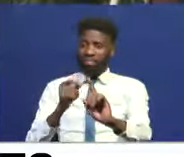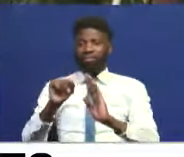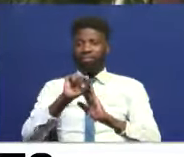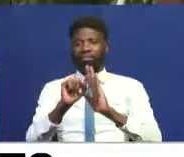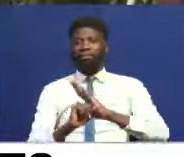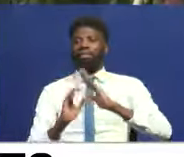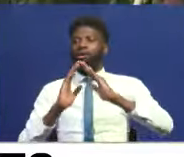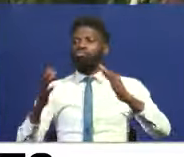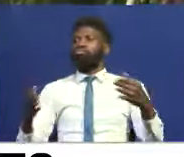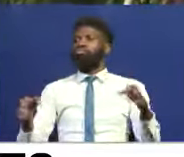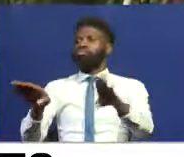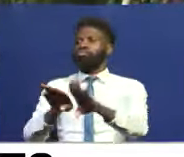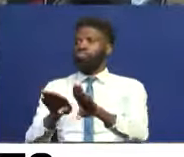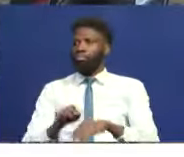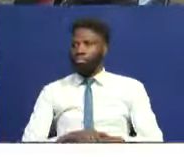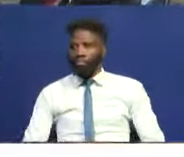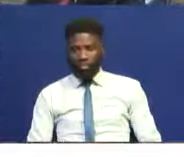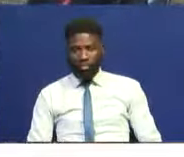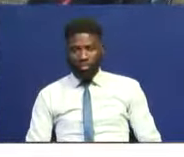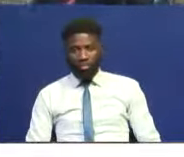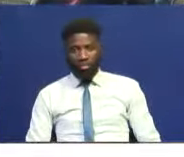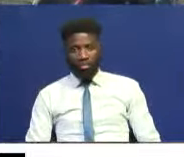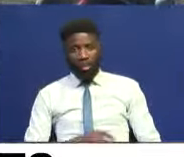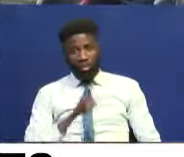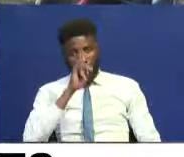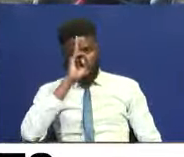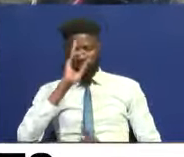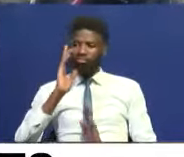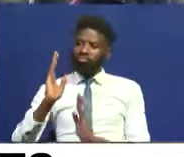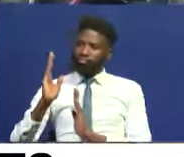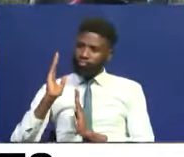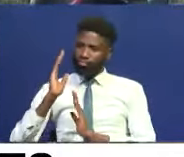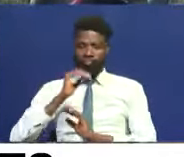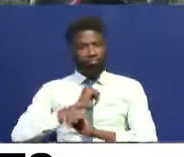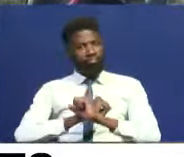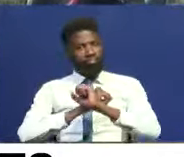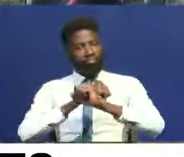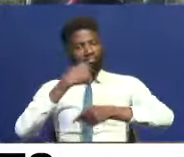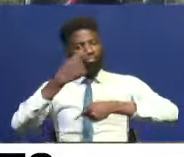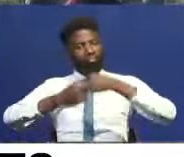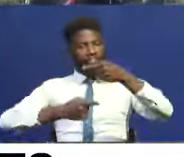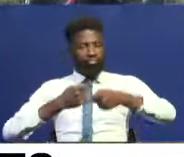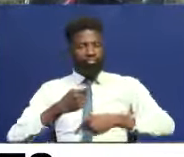guarded by anti-riot police. Give us in mine, is it Friday?